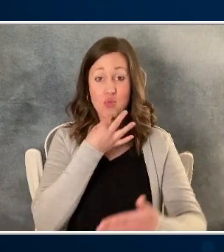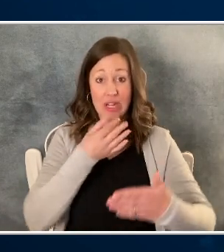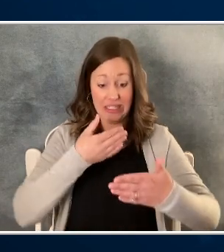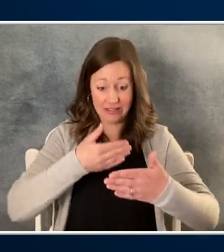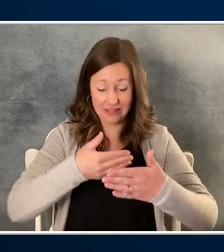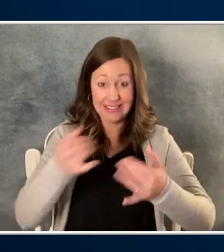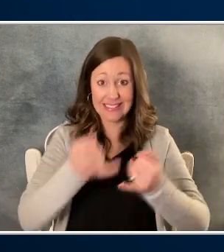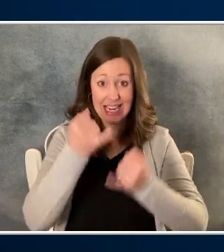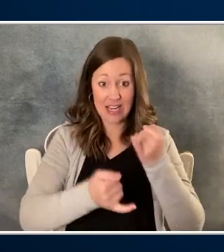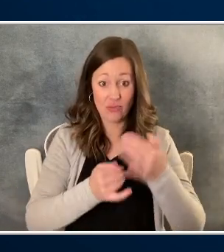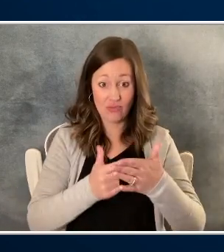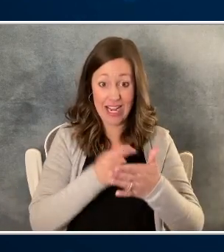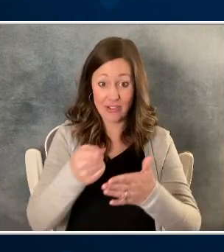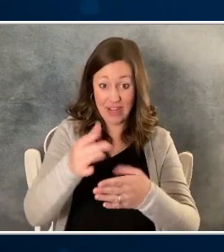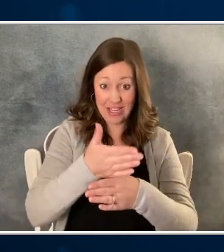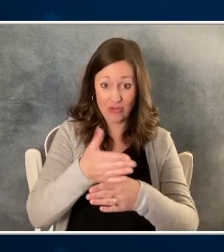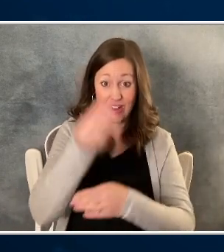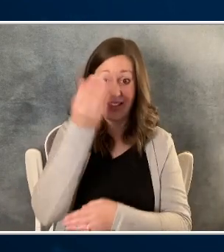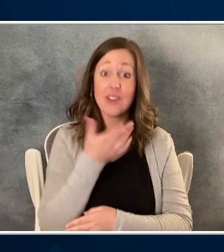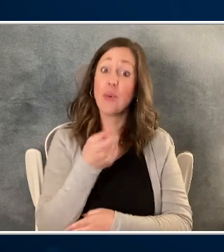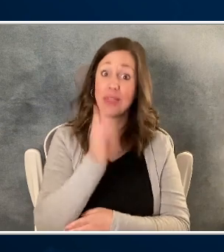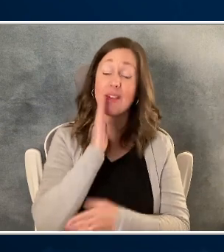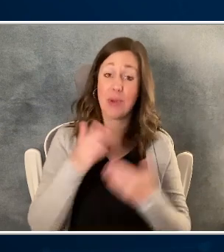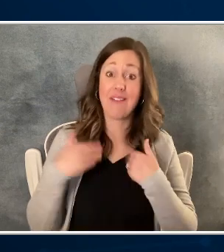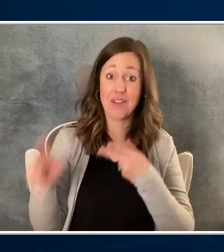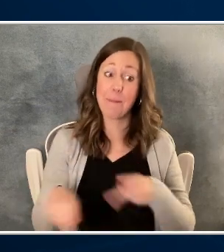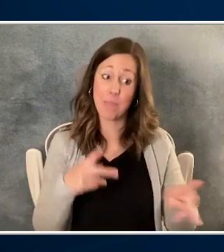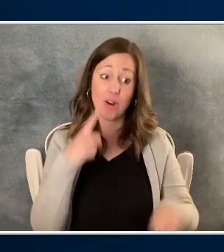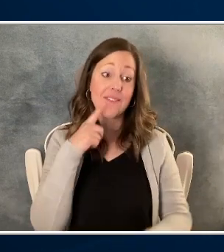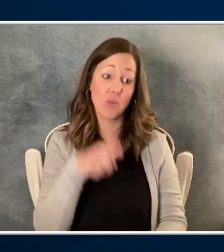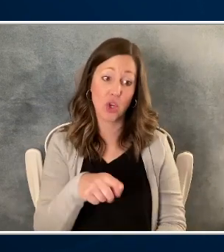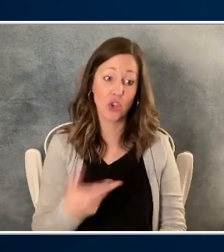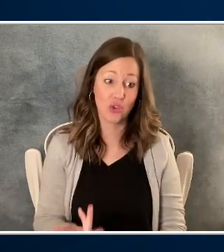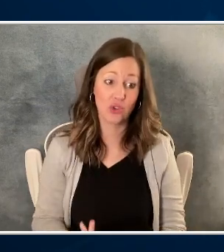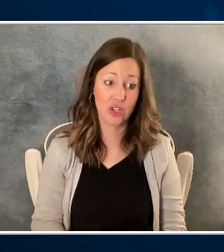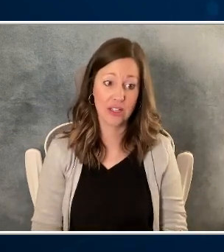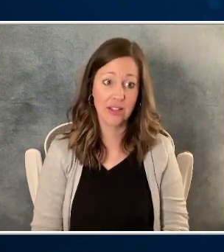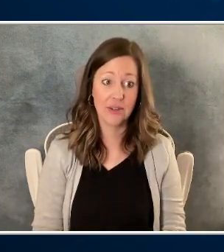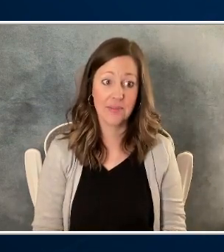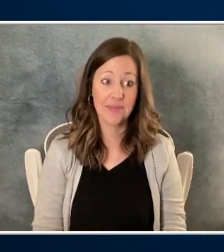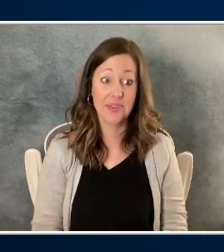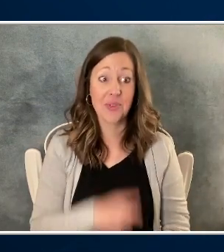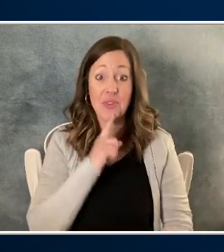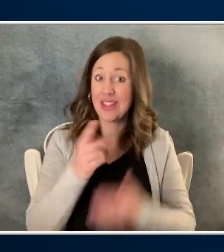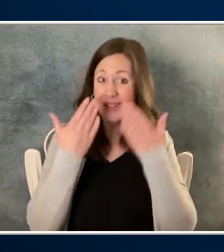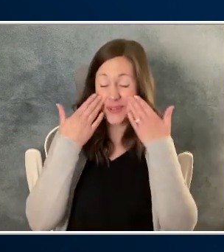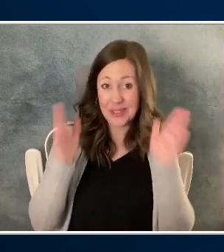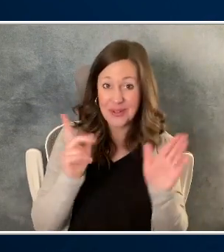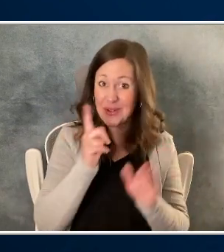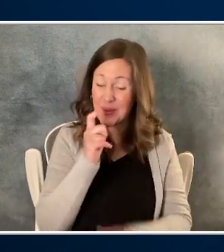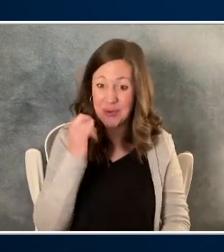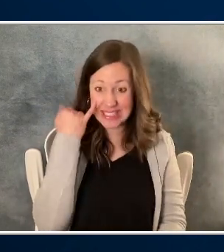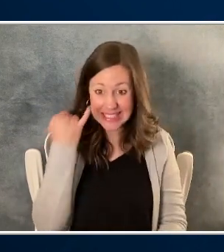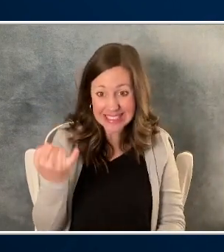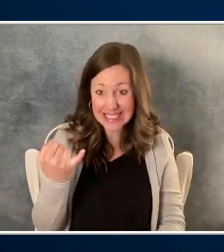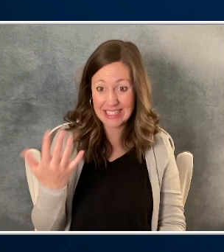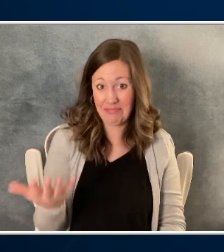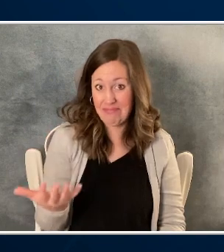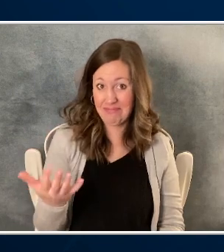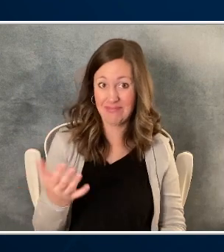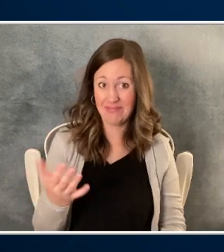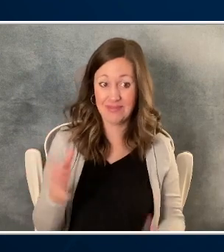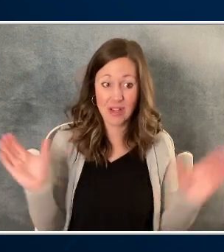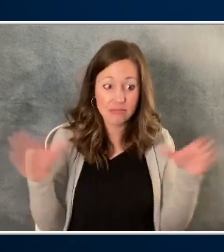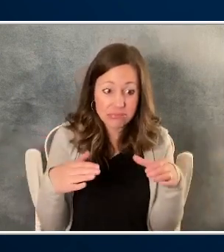with us that they were throwing her a party. We don't really know whose idea that was, if it was a collective idea,